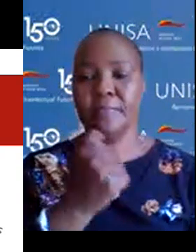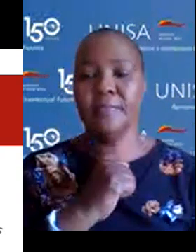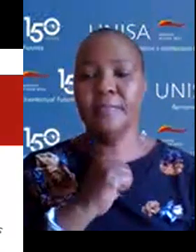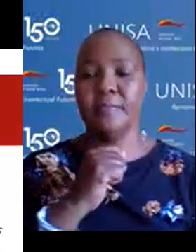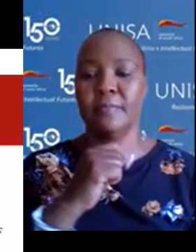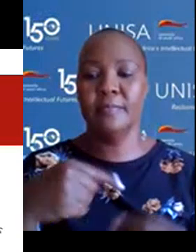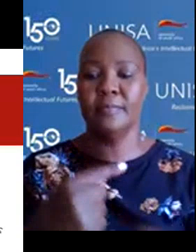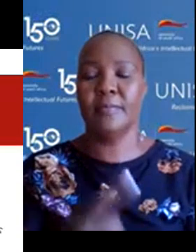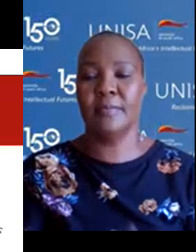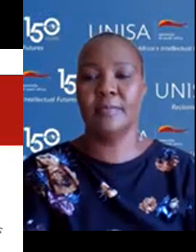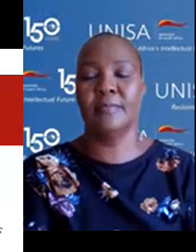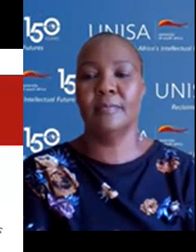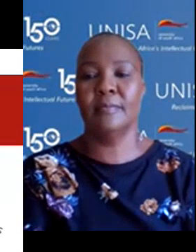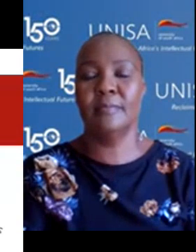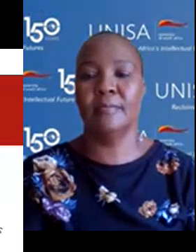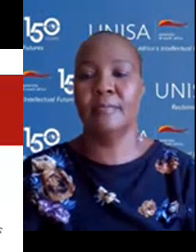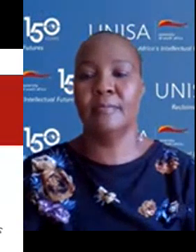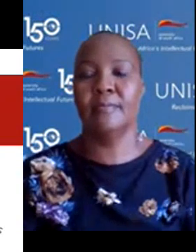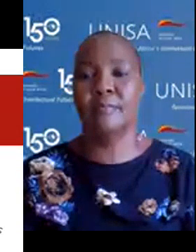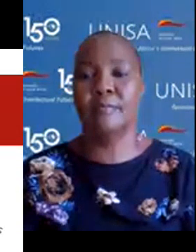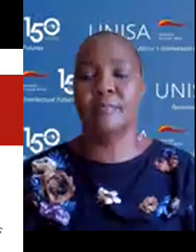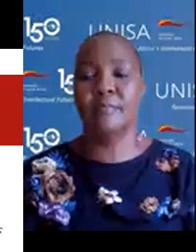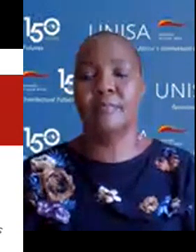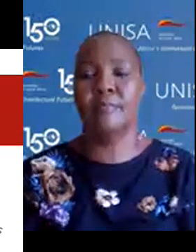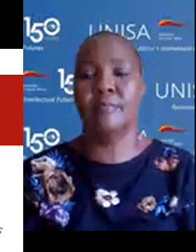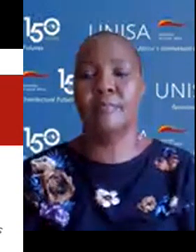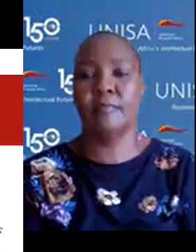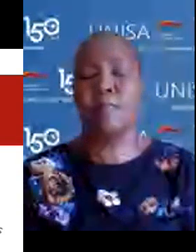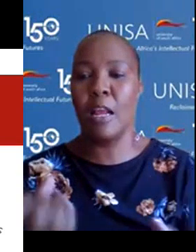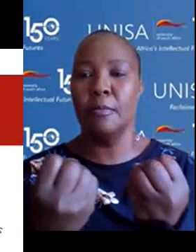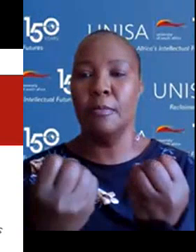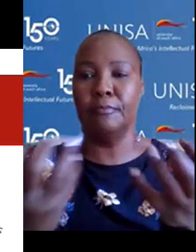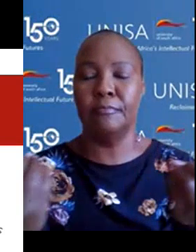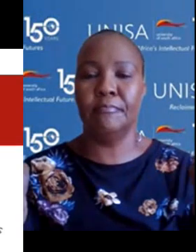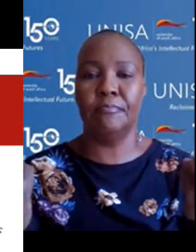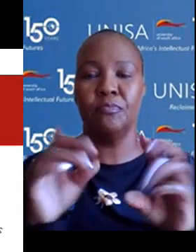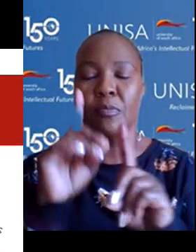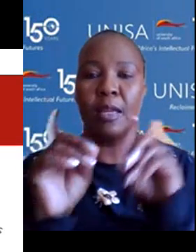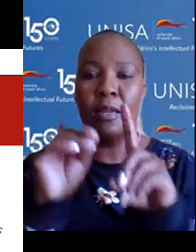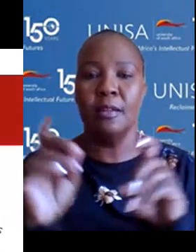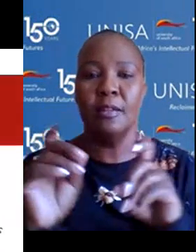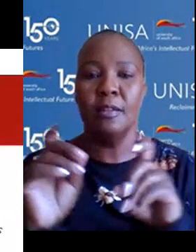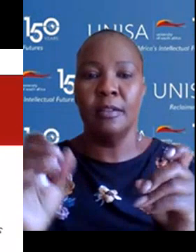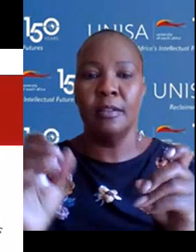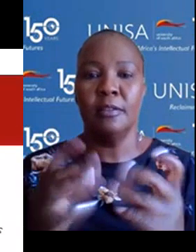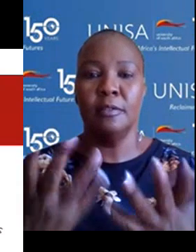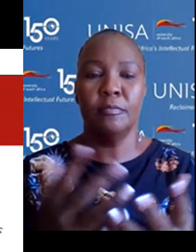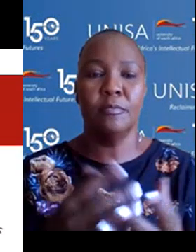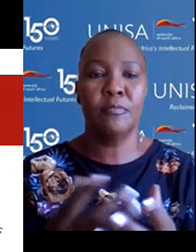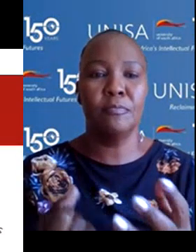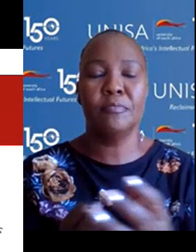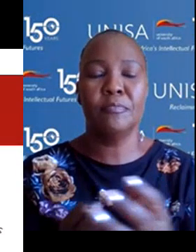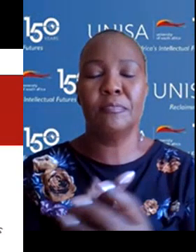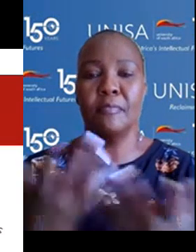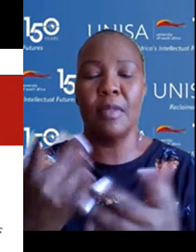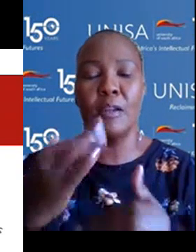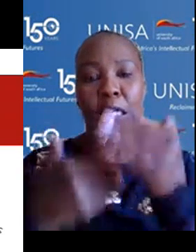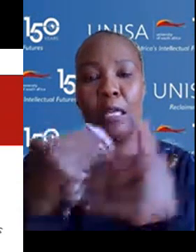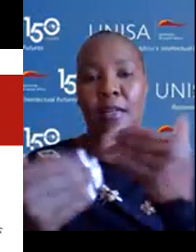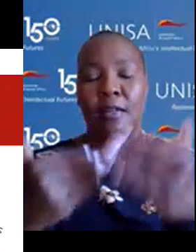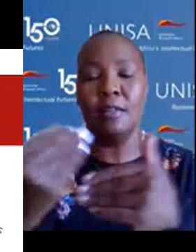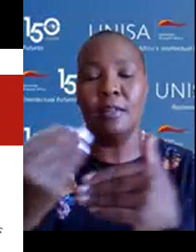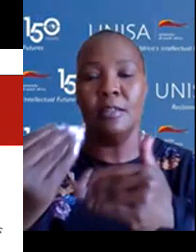so we also got a lot of questions. What type of certification will you get from this? As we go through the